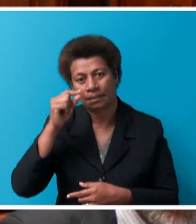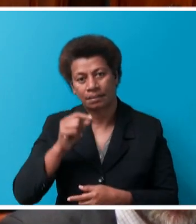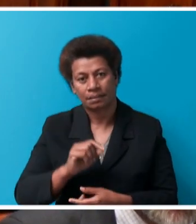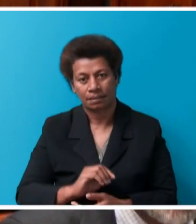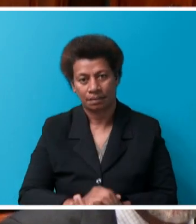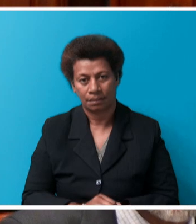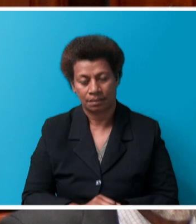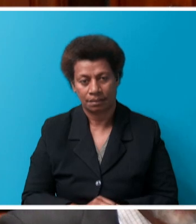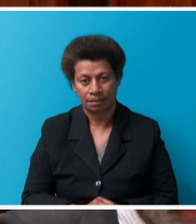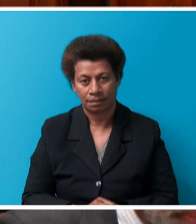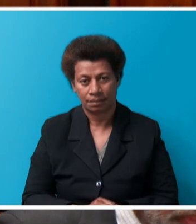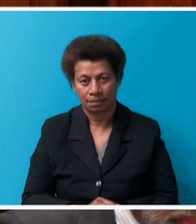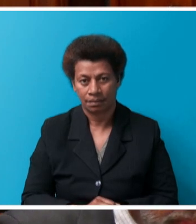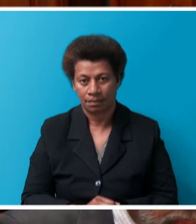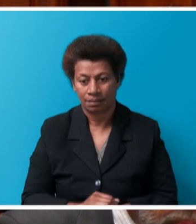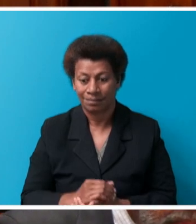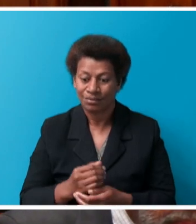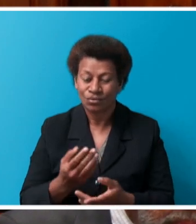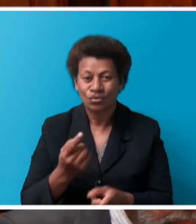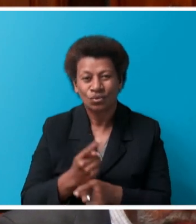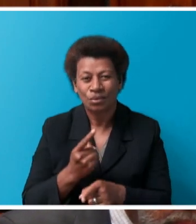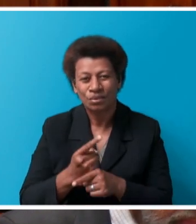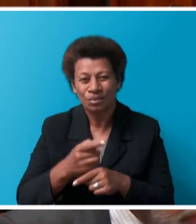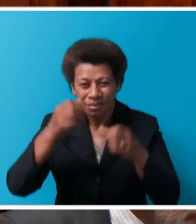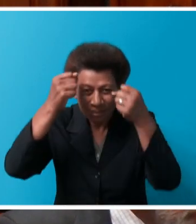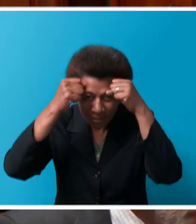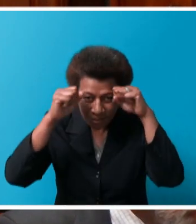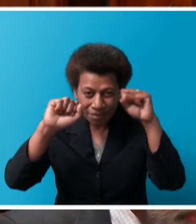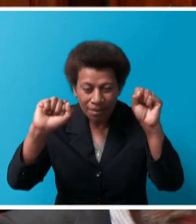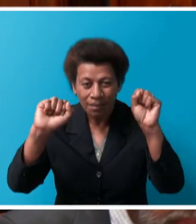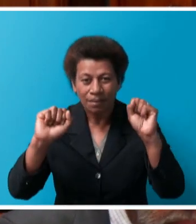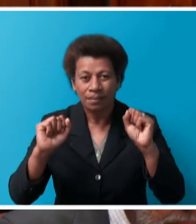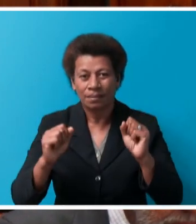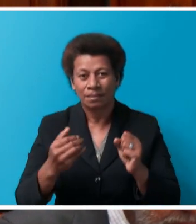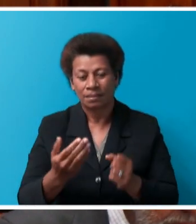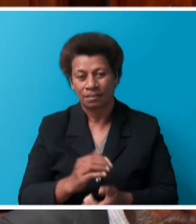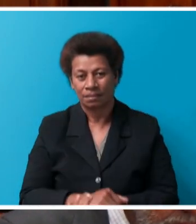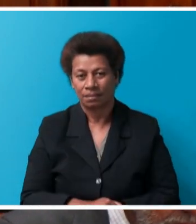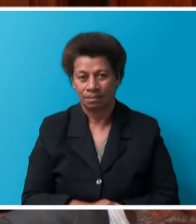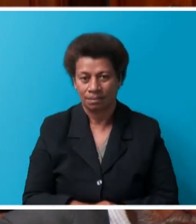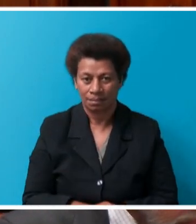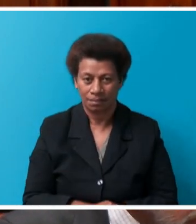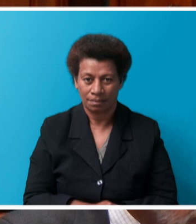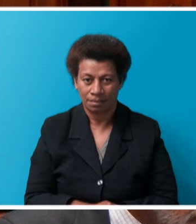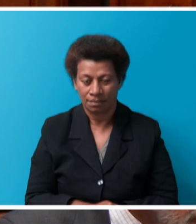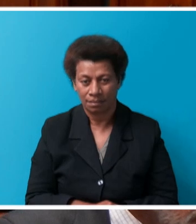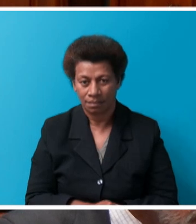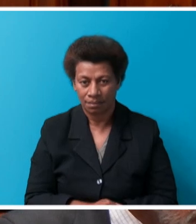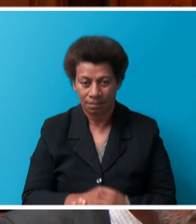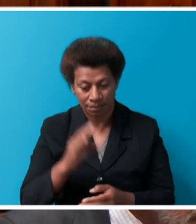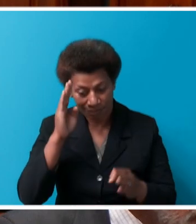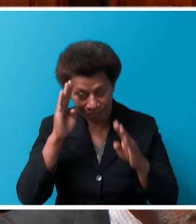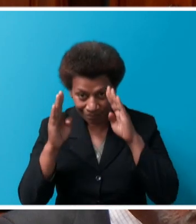address our beef farmers. Mutu dolvina na ndau